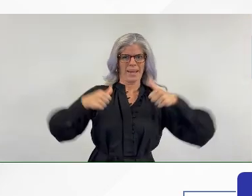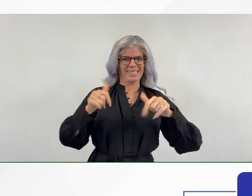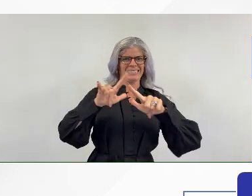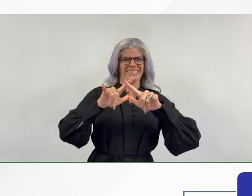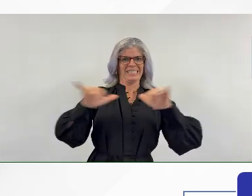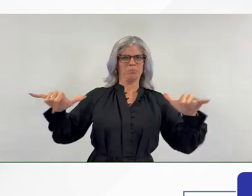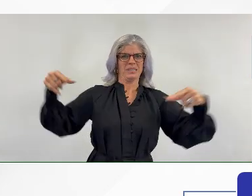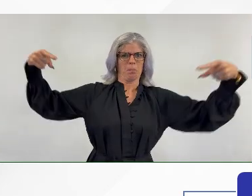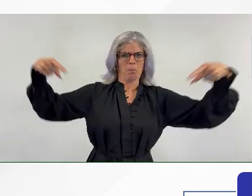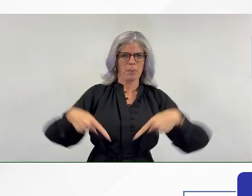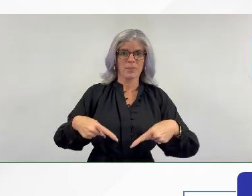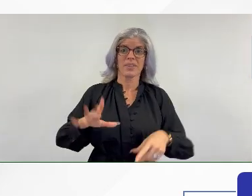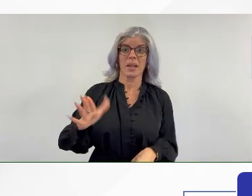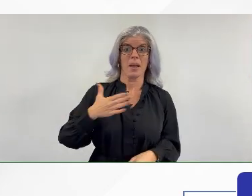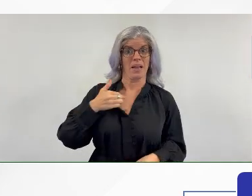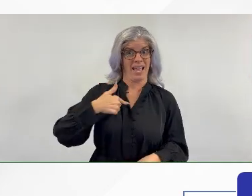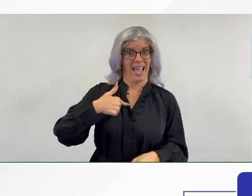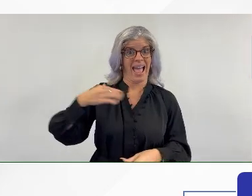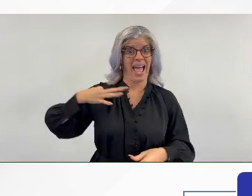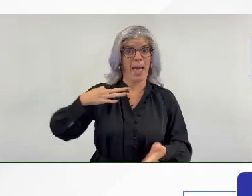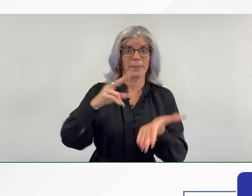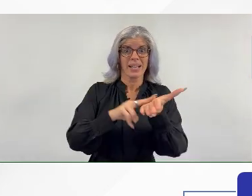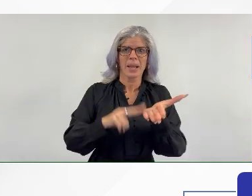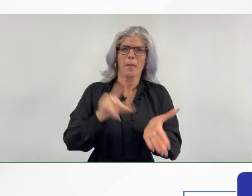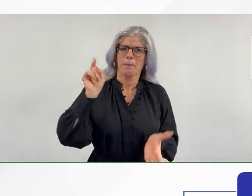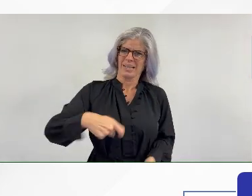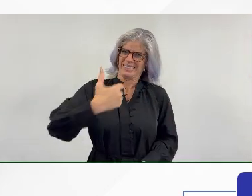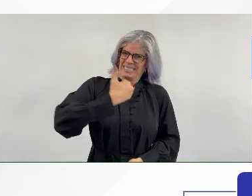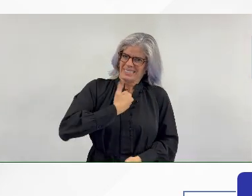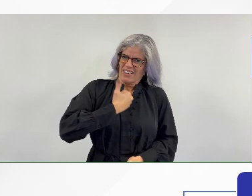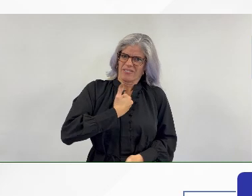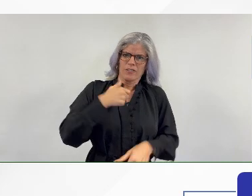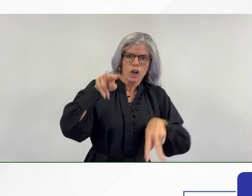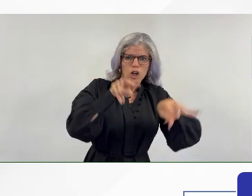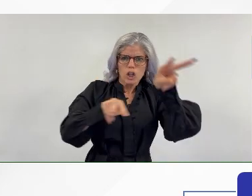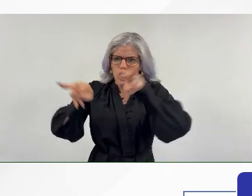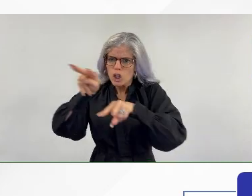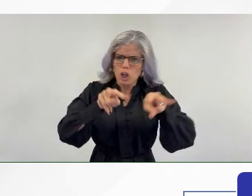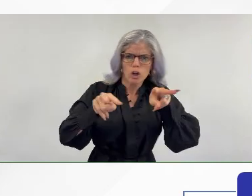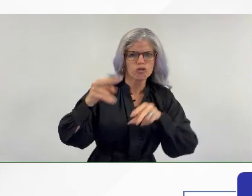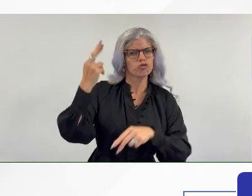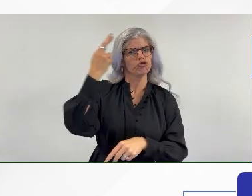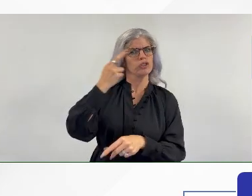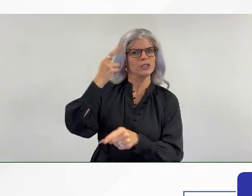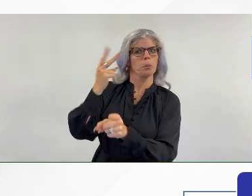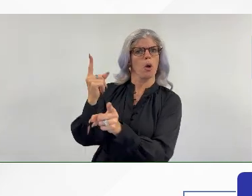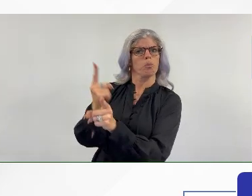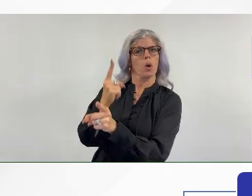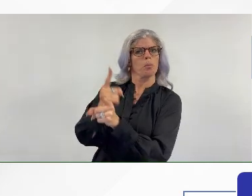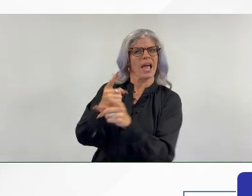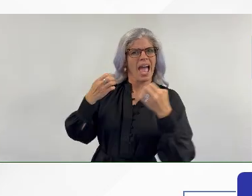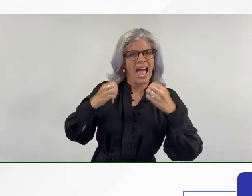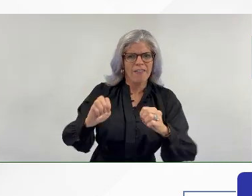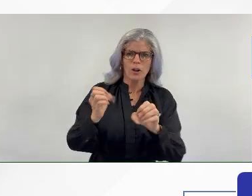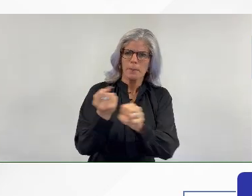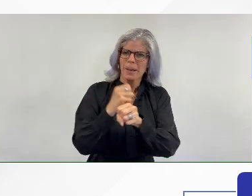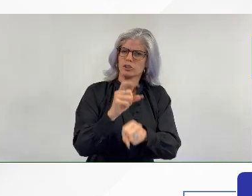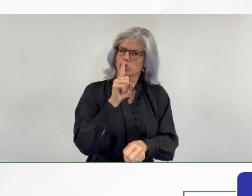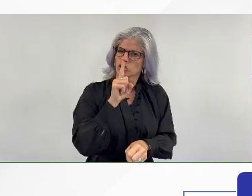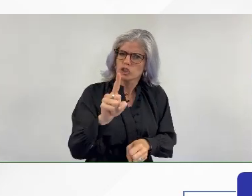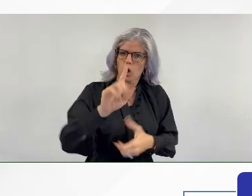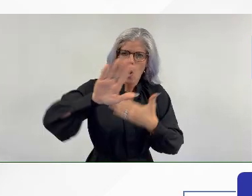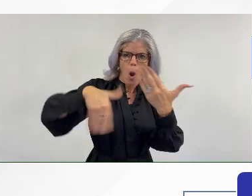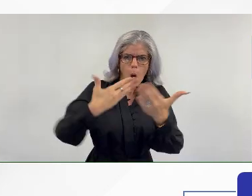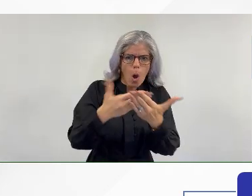work to replace, repair, reconstruct, or construct a facility must obtain and